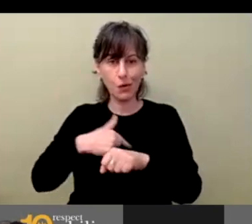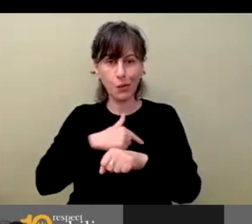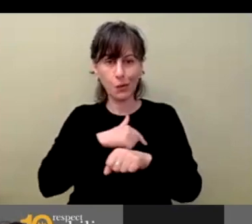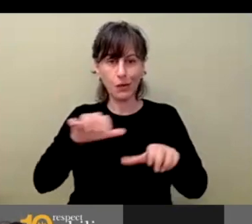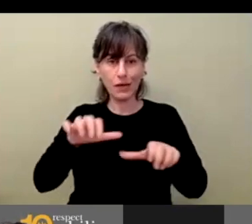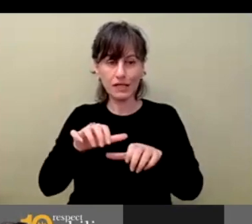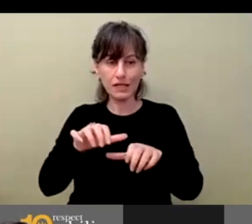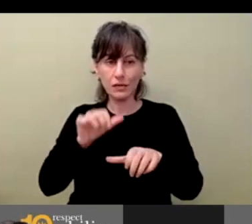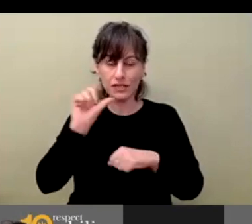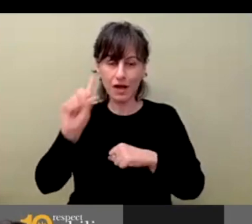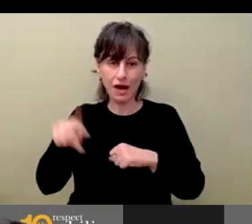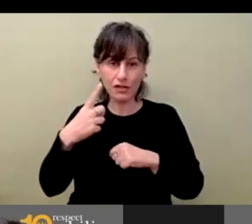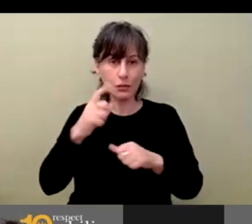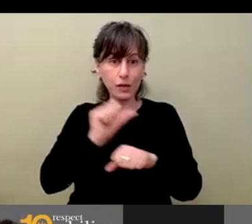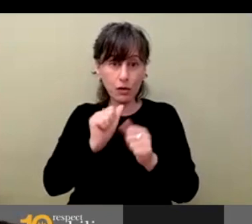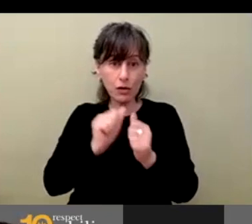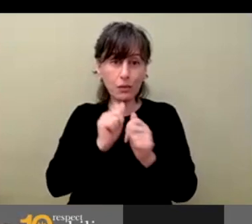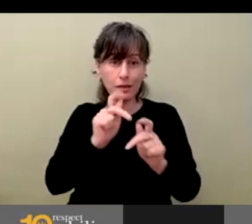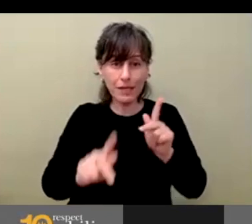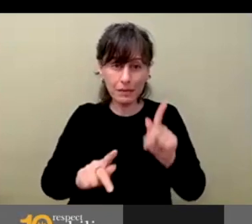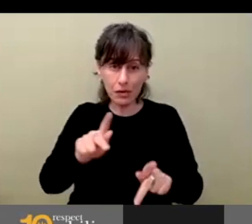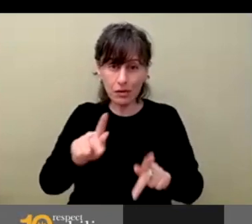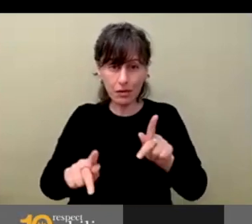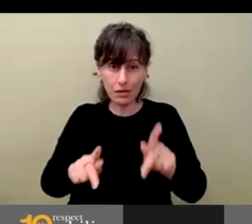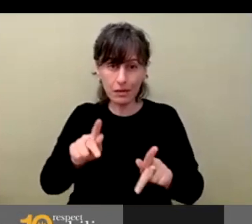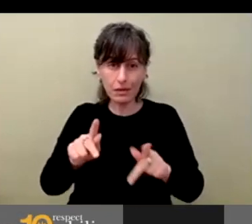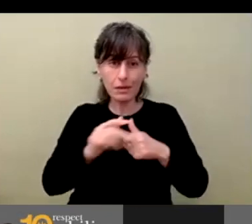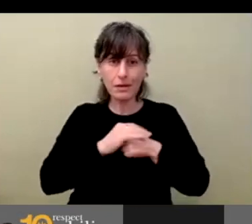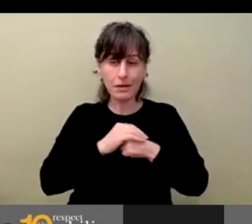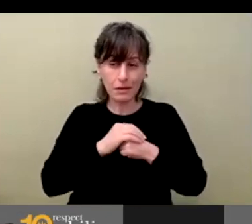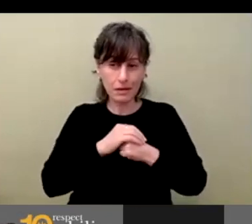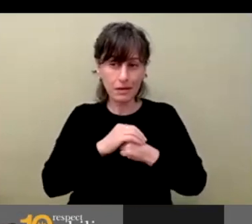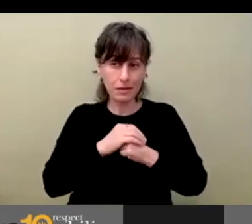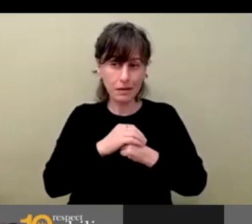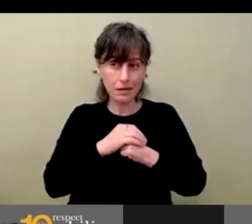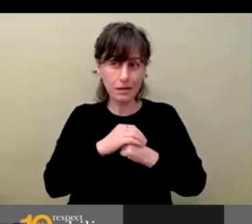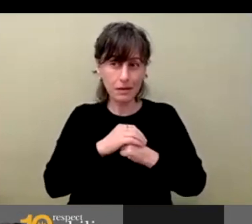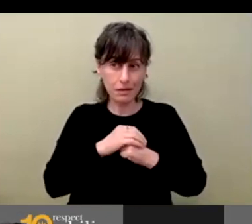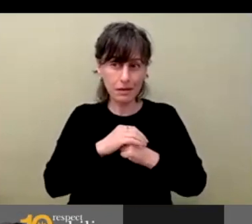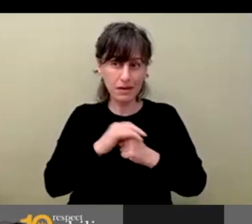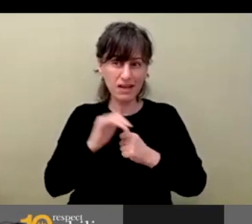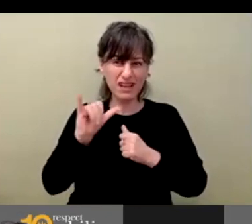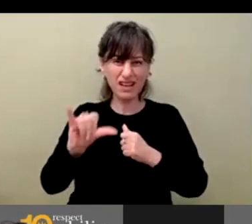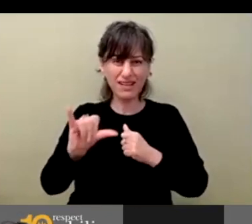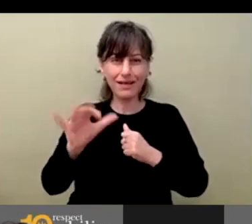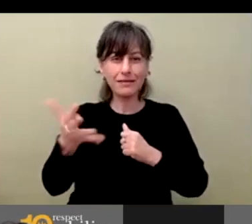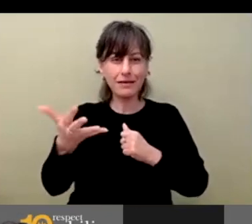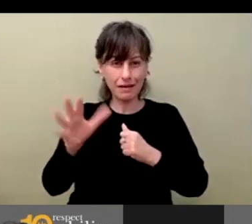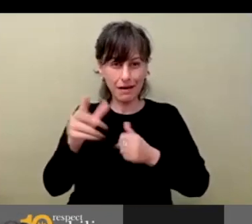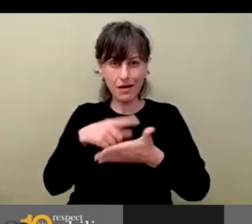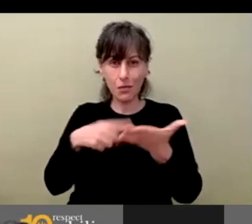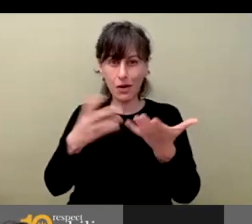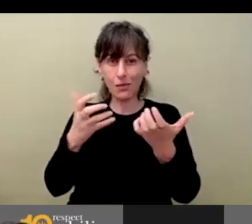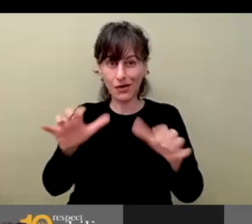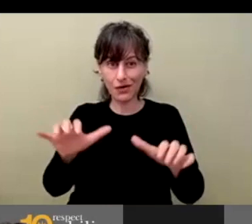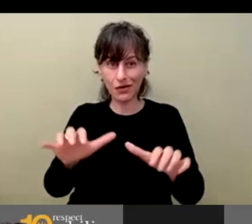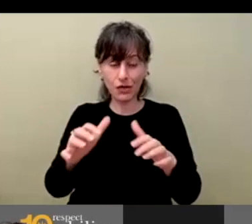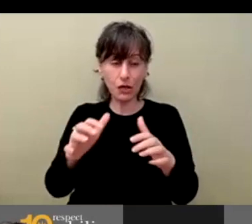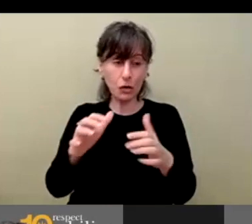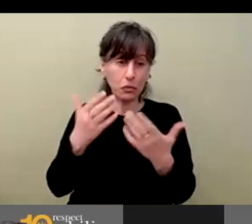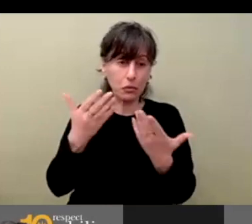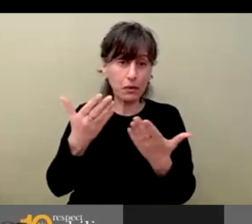we do, we're working with people. So that's kind of what I want to do, whether if